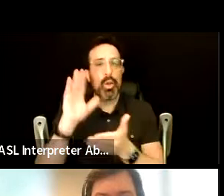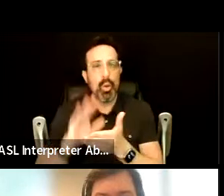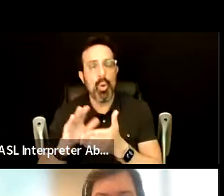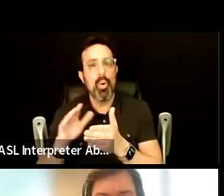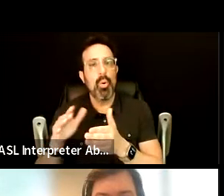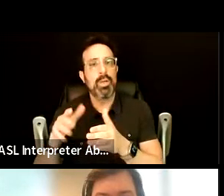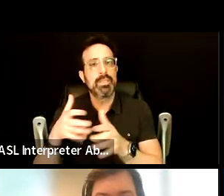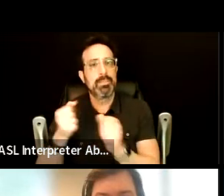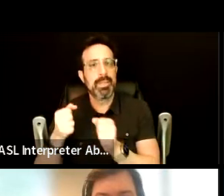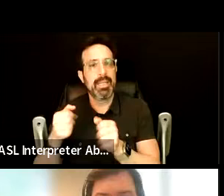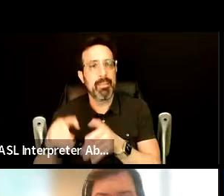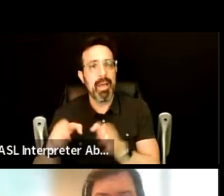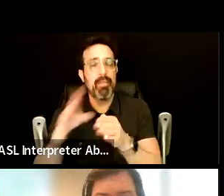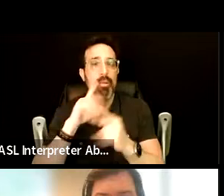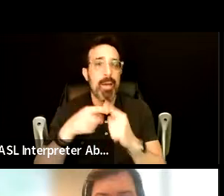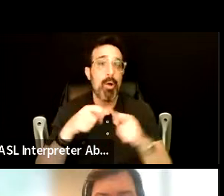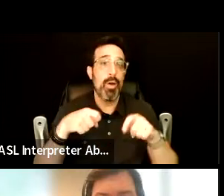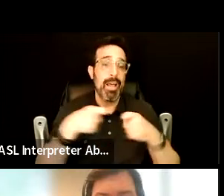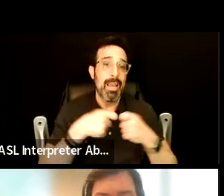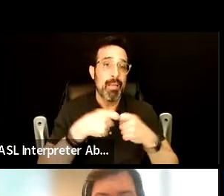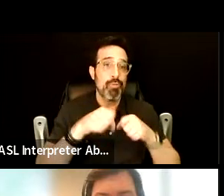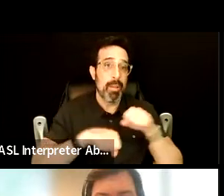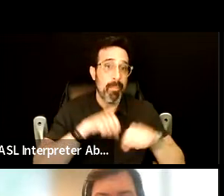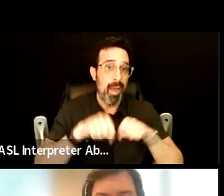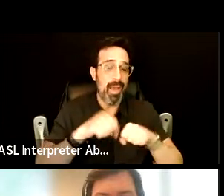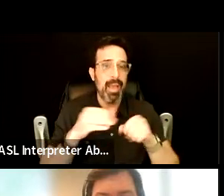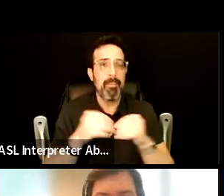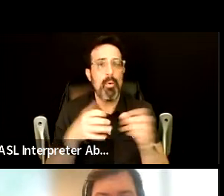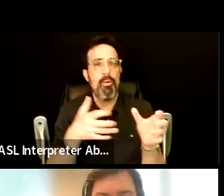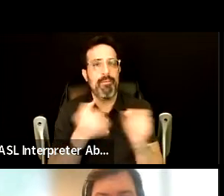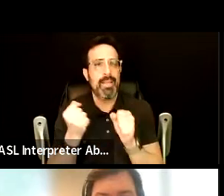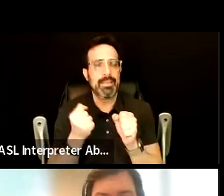about electric bikes and faster moving